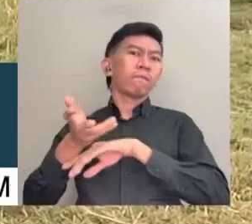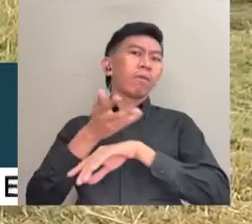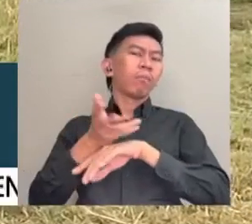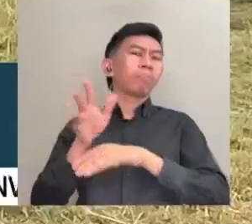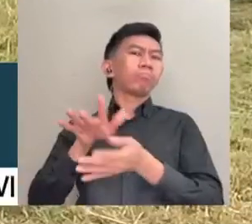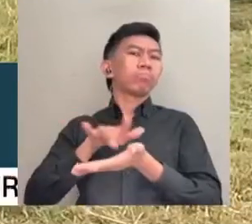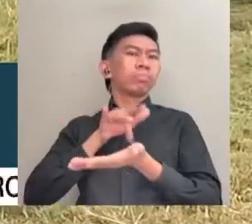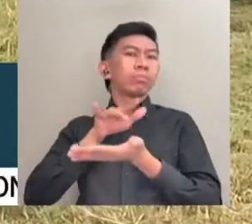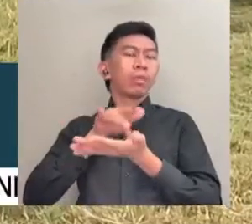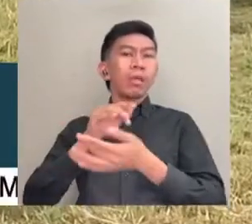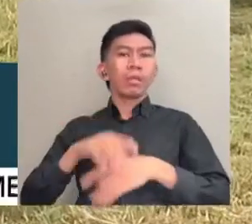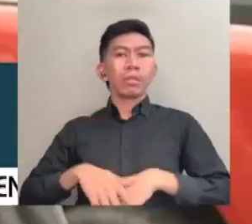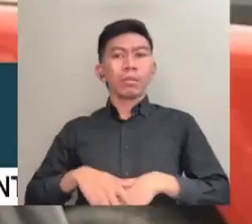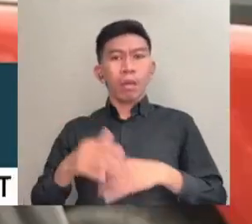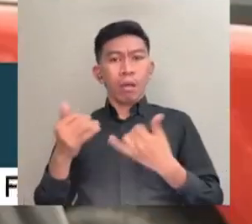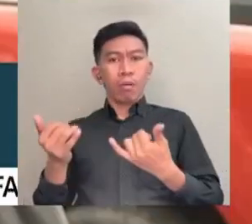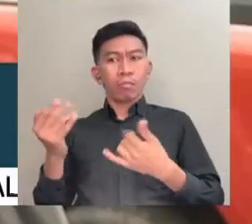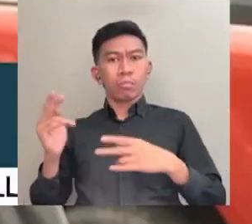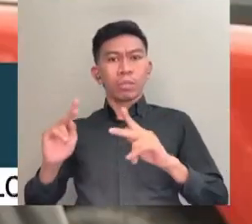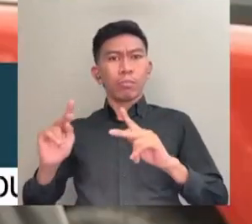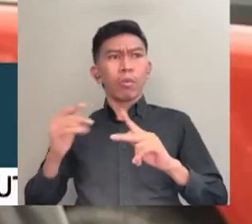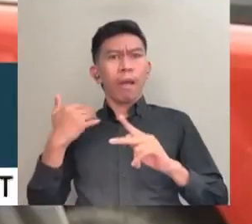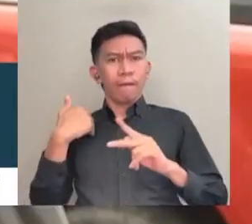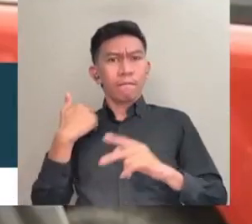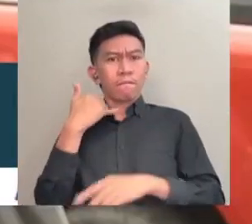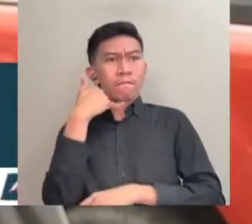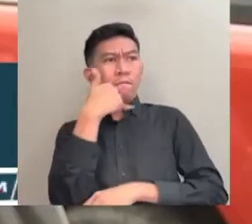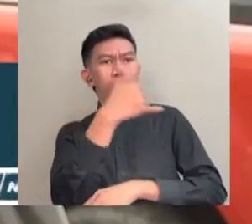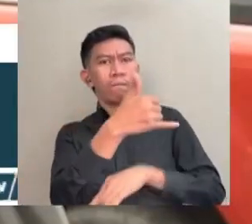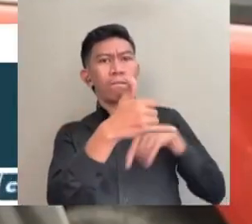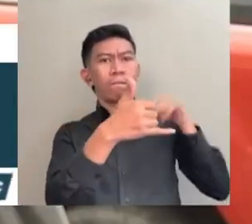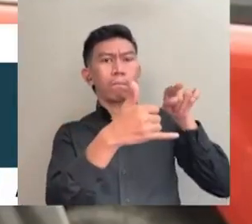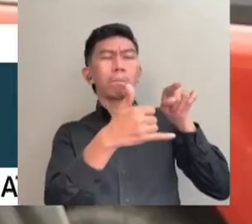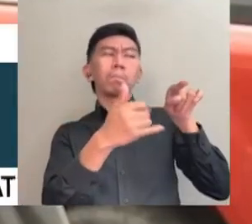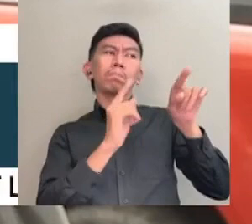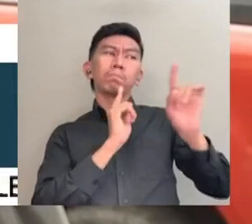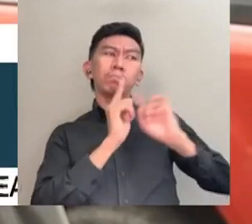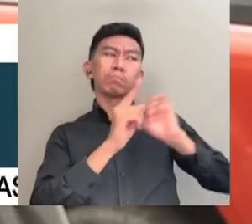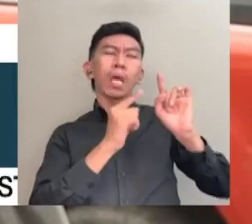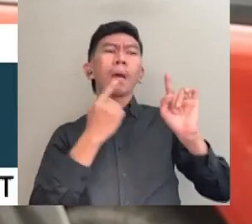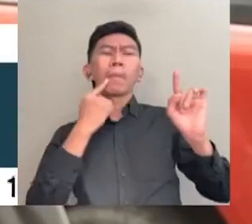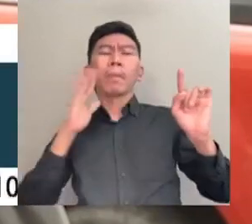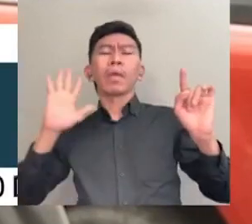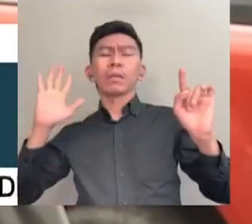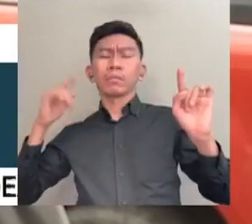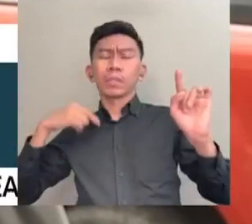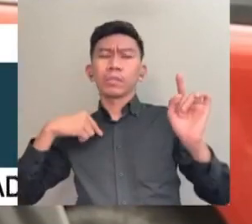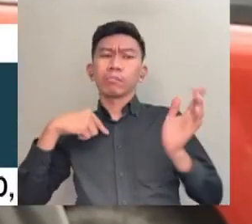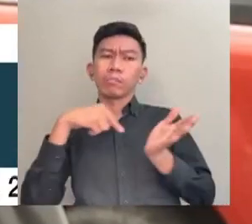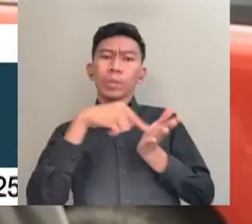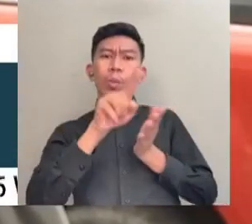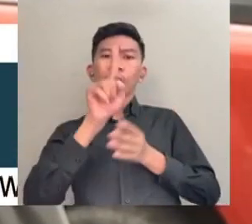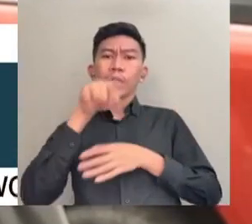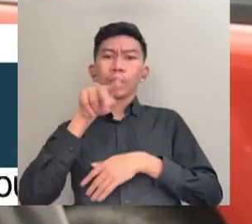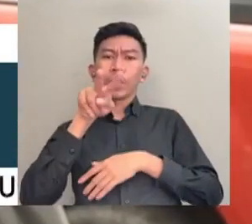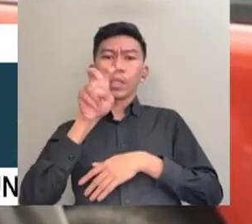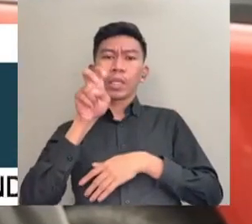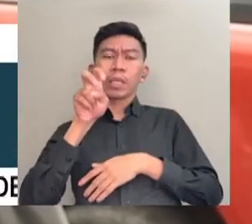to be a high official. And nag-promise siya, papadalhan kami ng 1,200 sacks ng bigas,